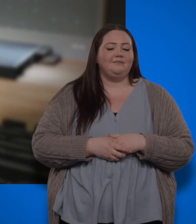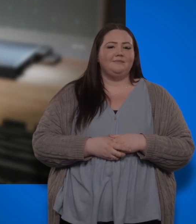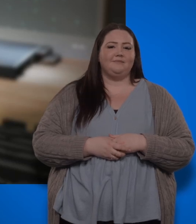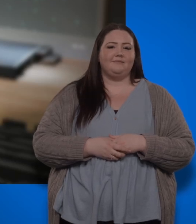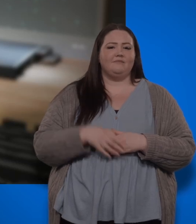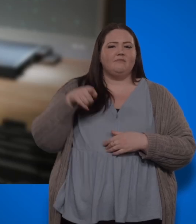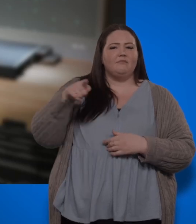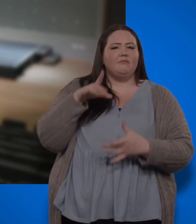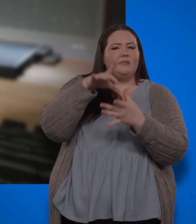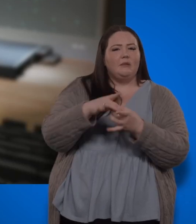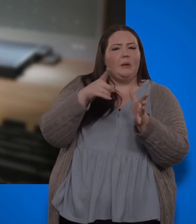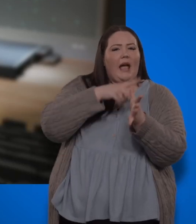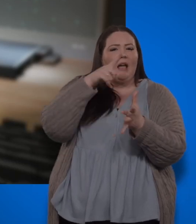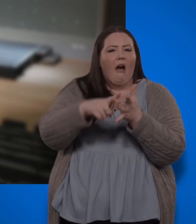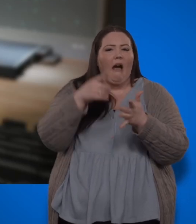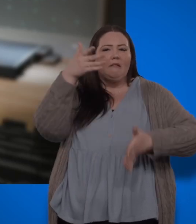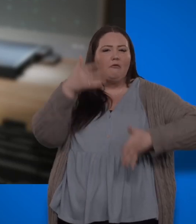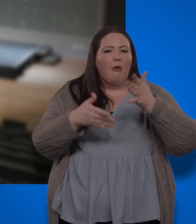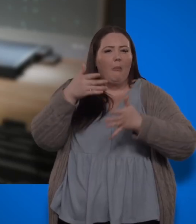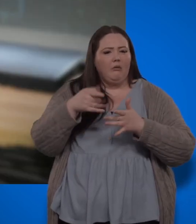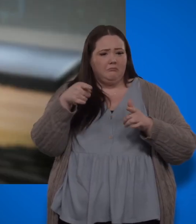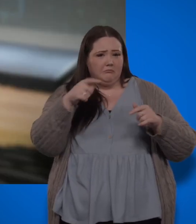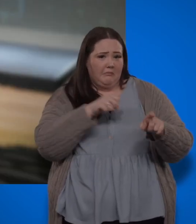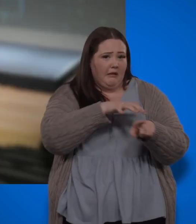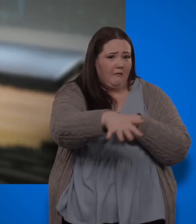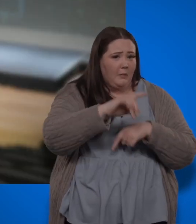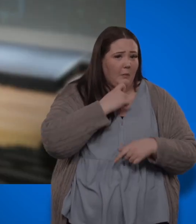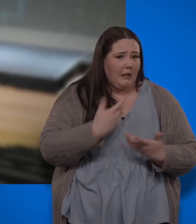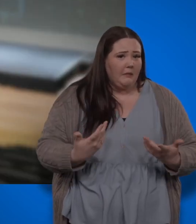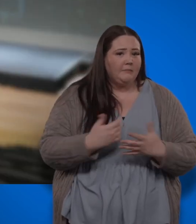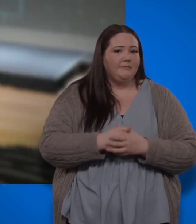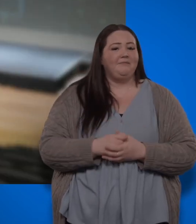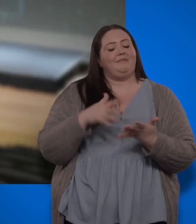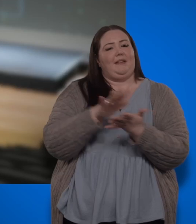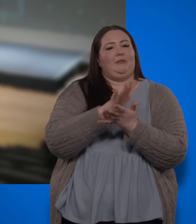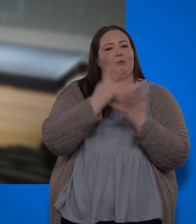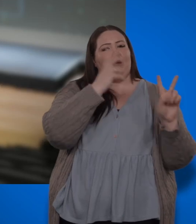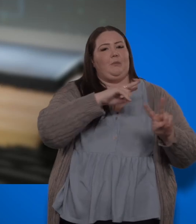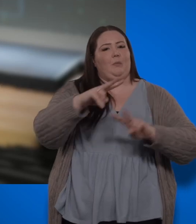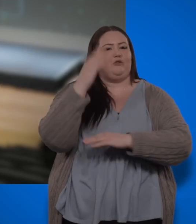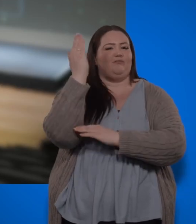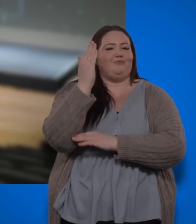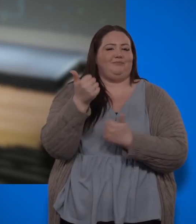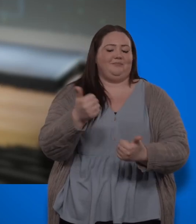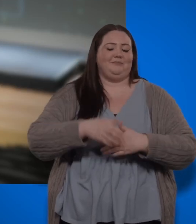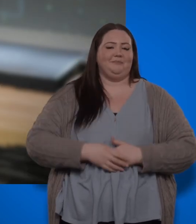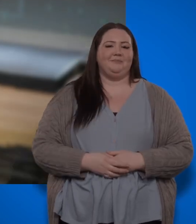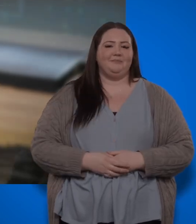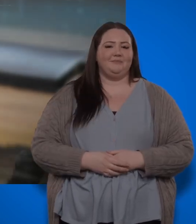in artificial intelligence and robotics. I hope you enjoy the recording of that evening's